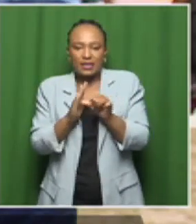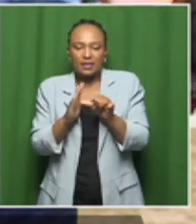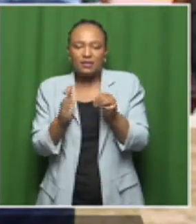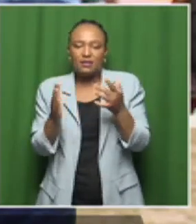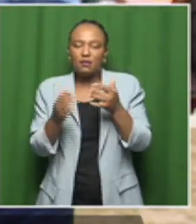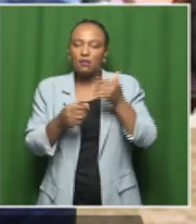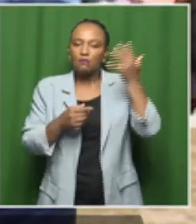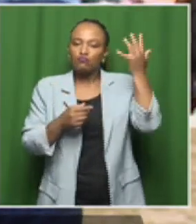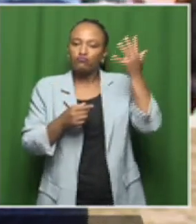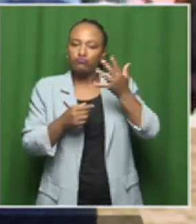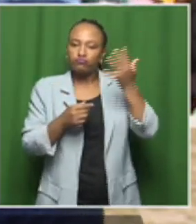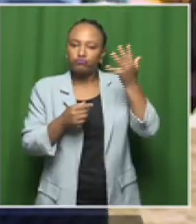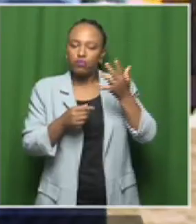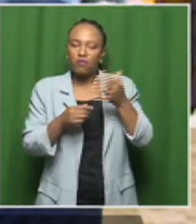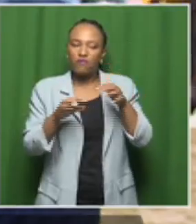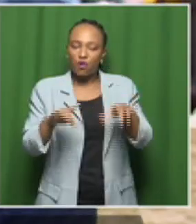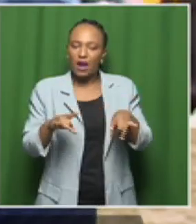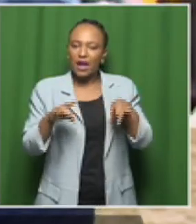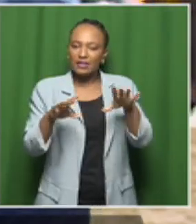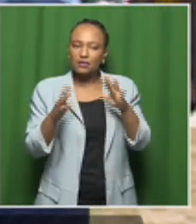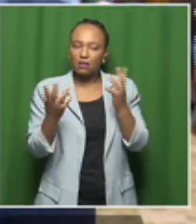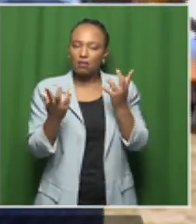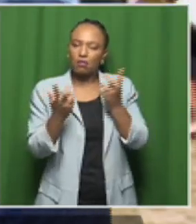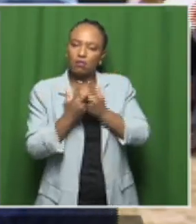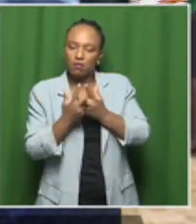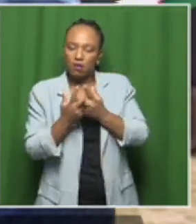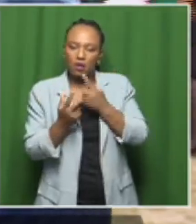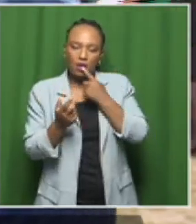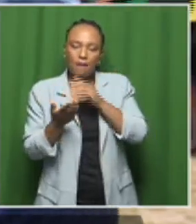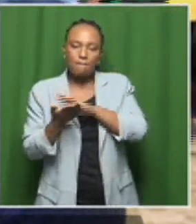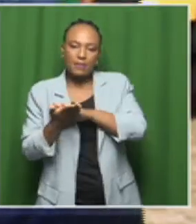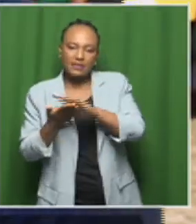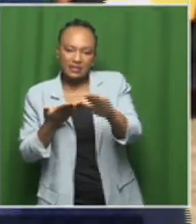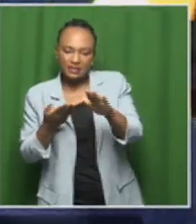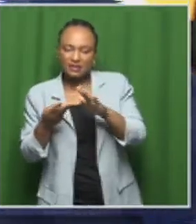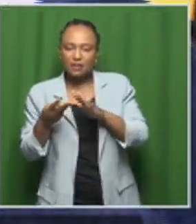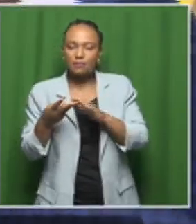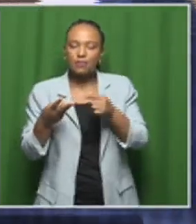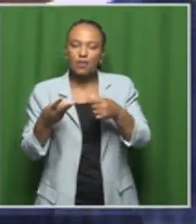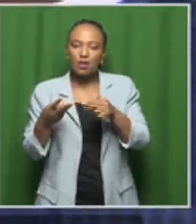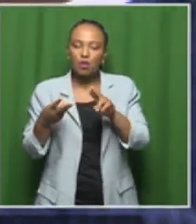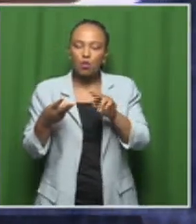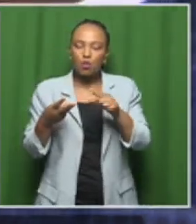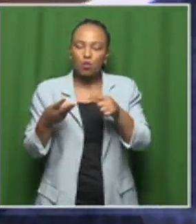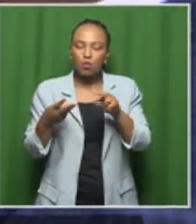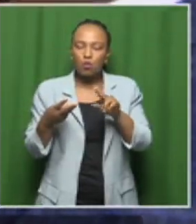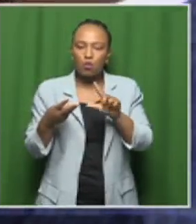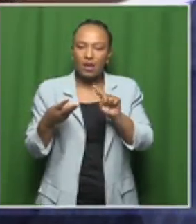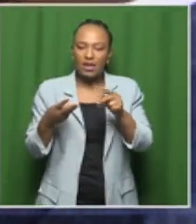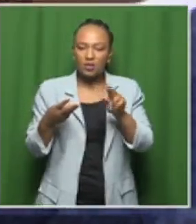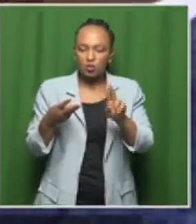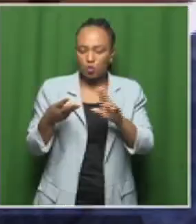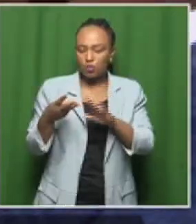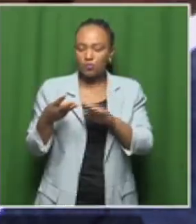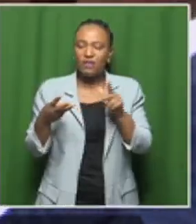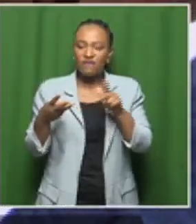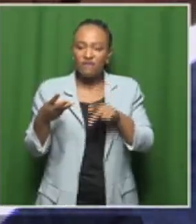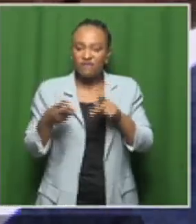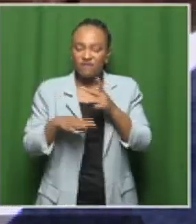butter issues of the people of Khayelitsha, Mitchell's Plain, Guguletu, Philip? The statement of